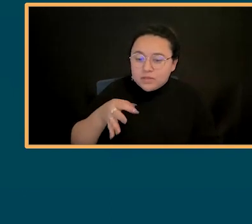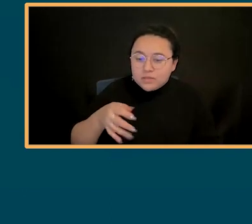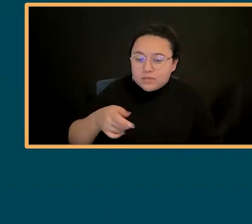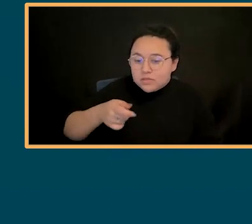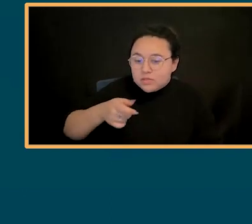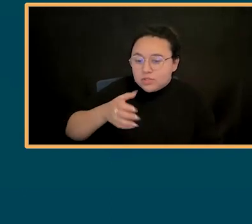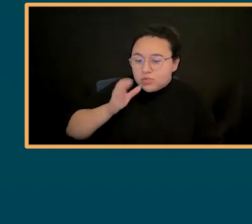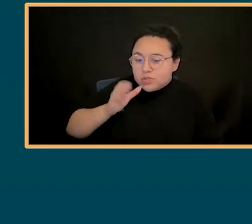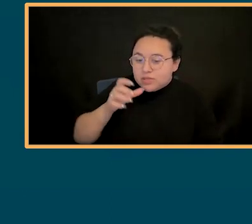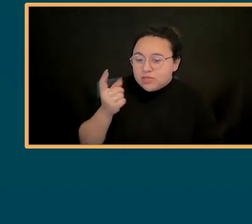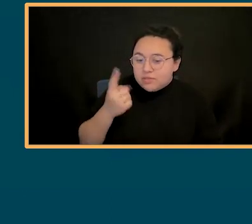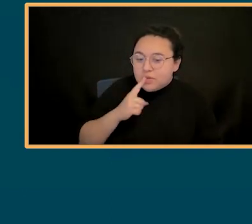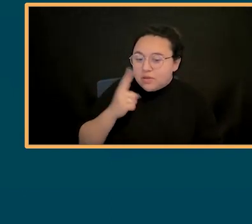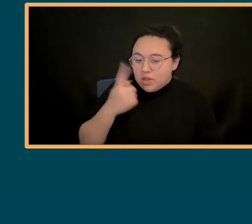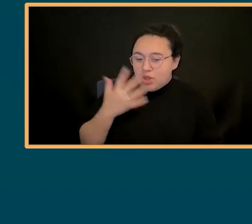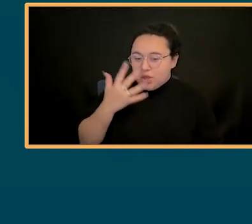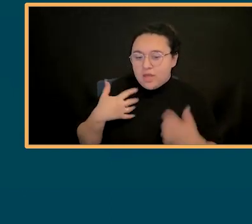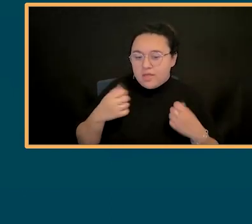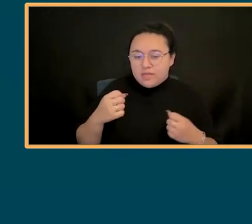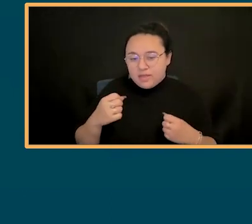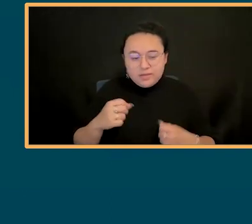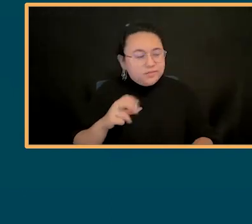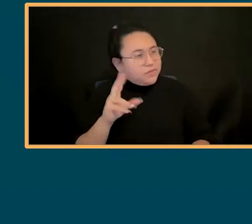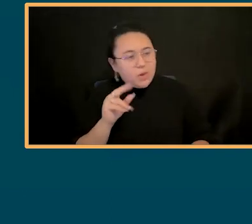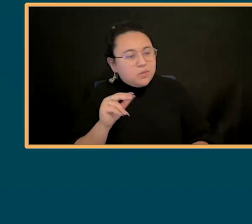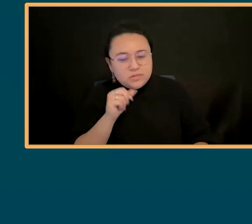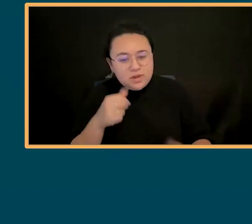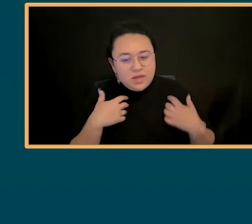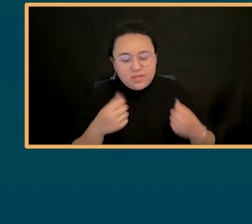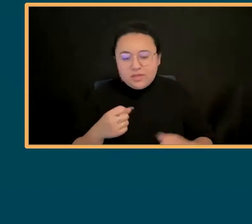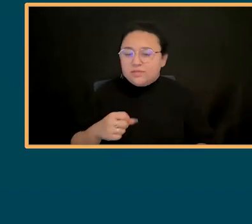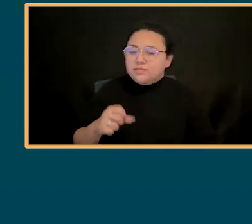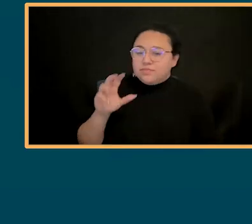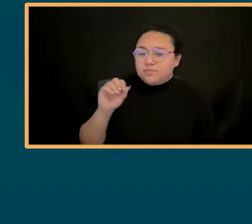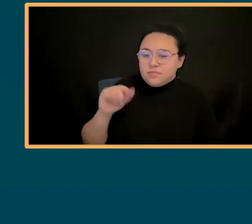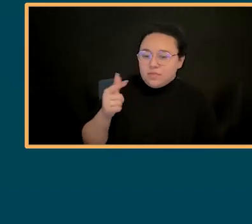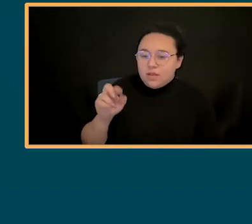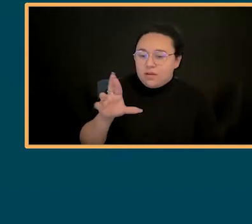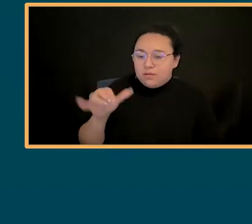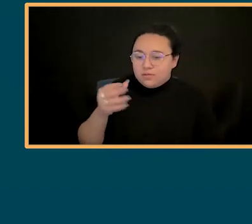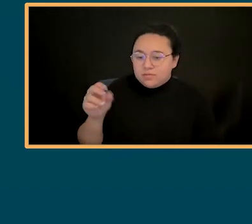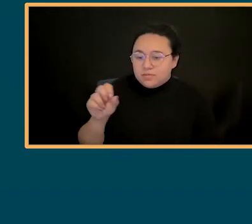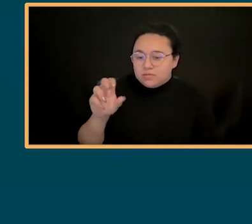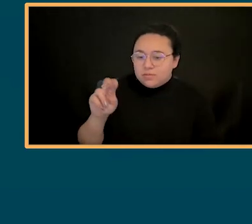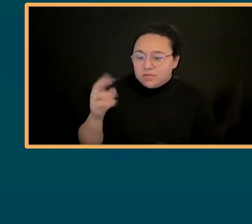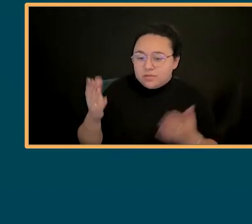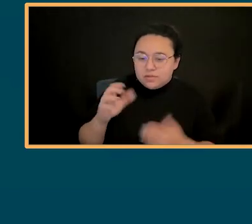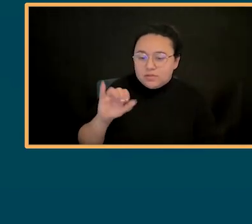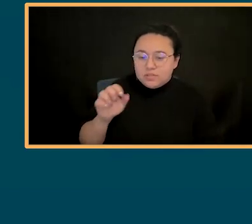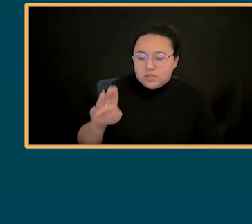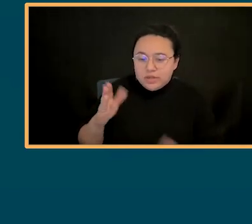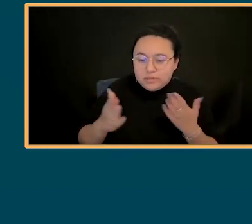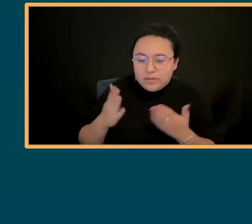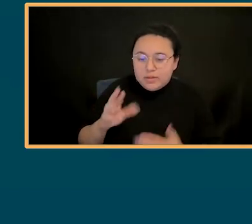healthy, Heather. Oh my goodness. Is that healthy? No? She says no. Oh my goodness, Larry and Susan are here. Jacob's